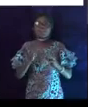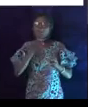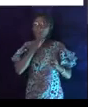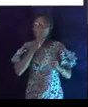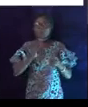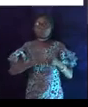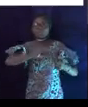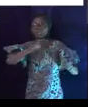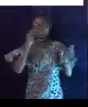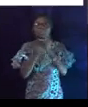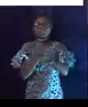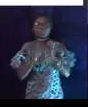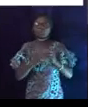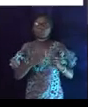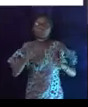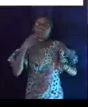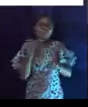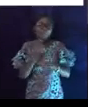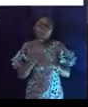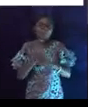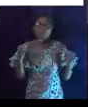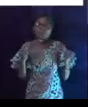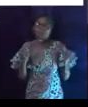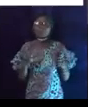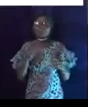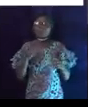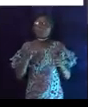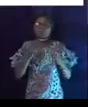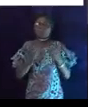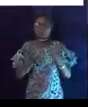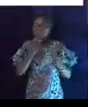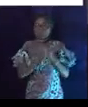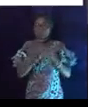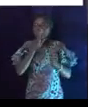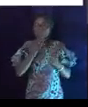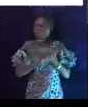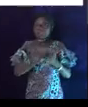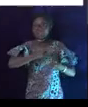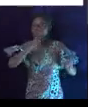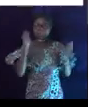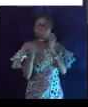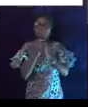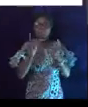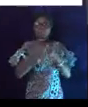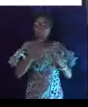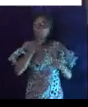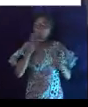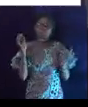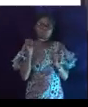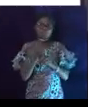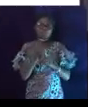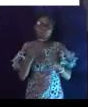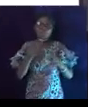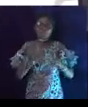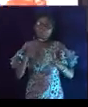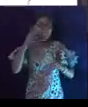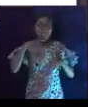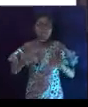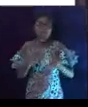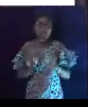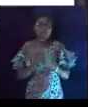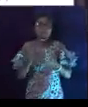converting Celsius to Fahrenheit, now by the end of this lesson, we should be able to convert temperatures in